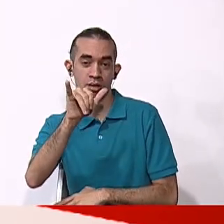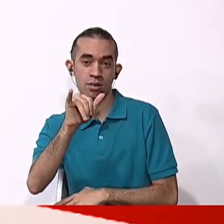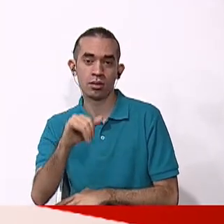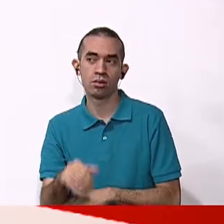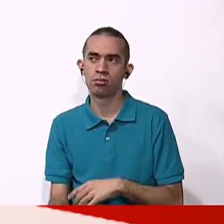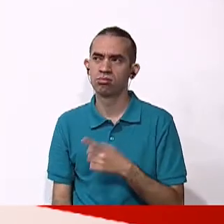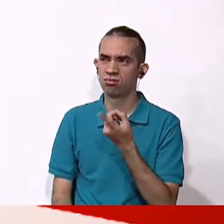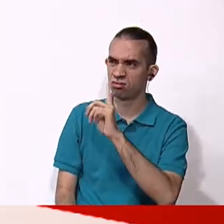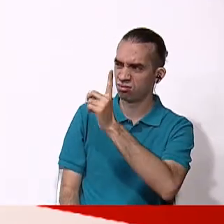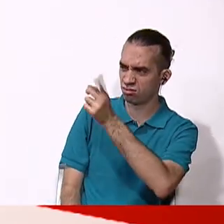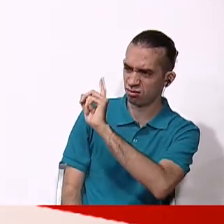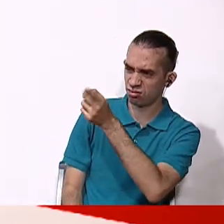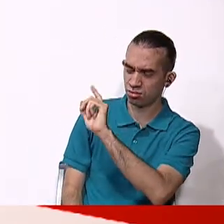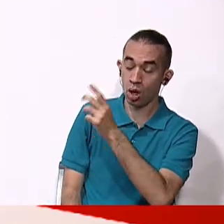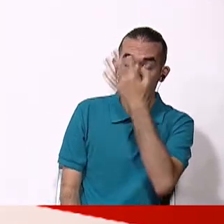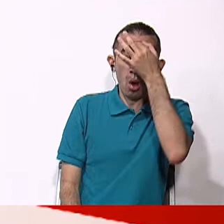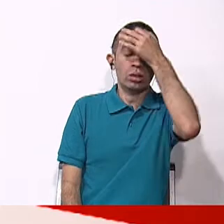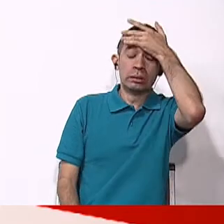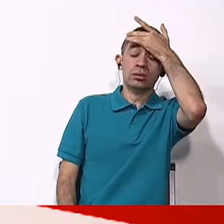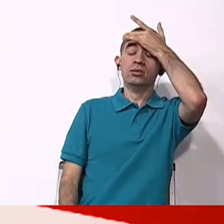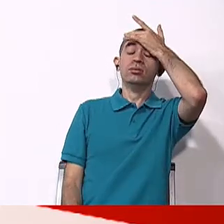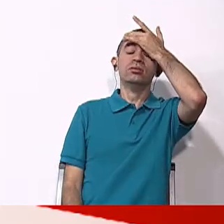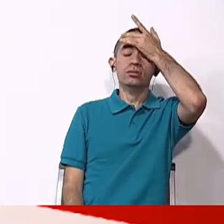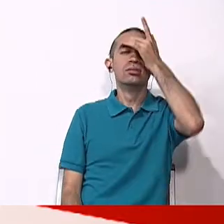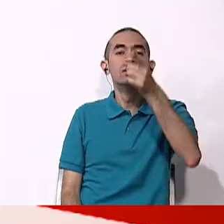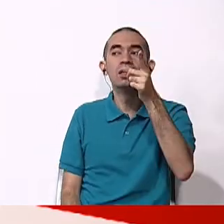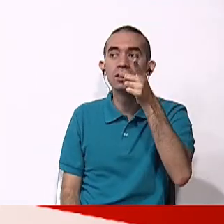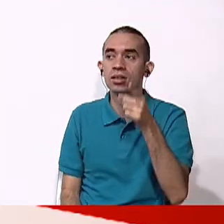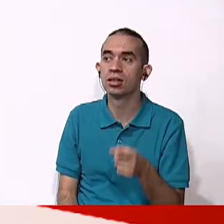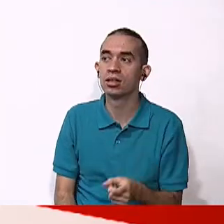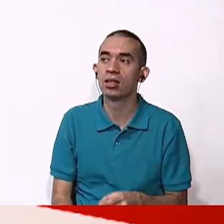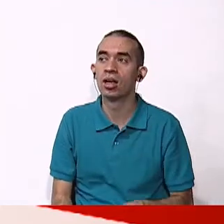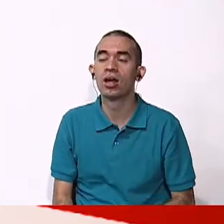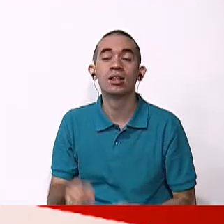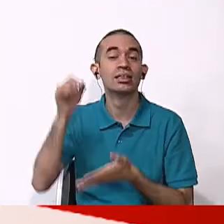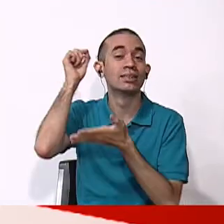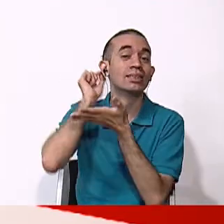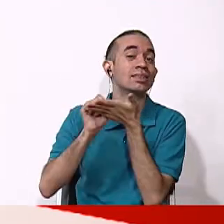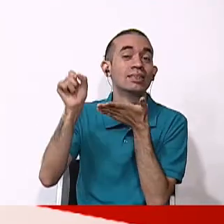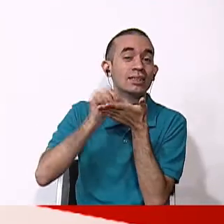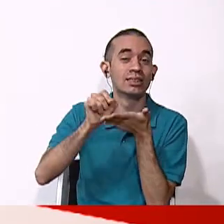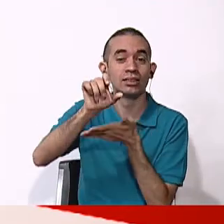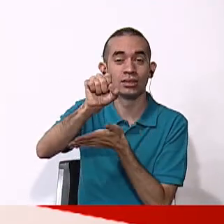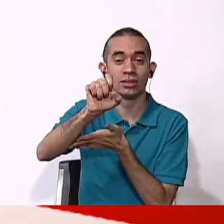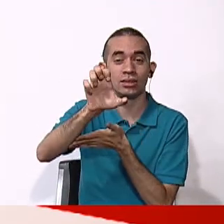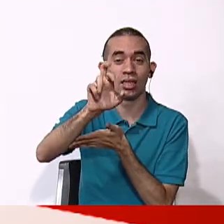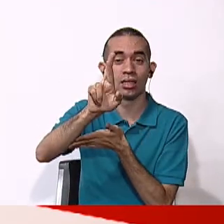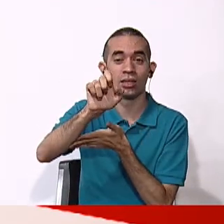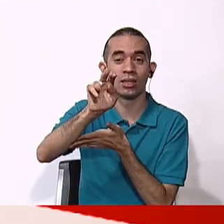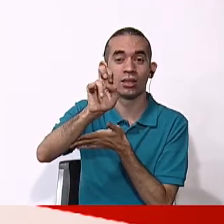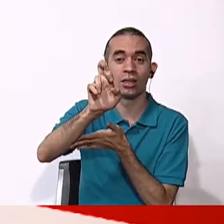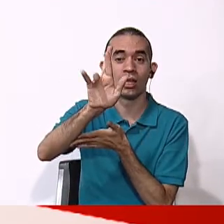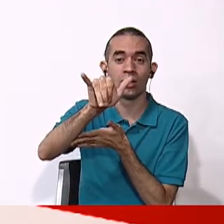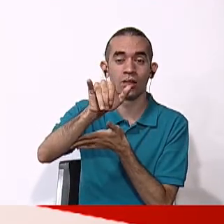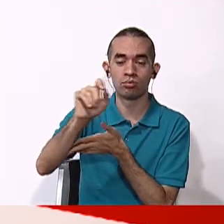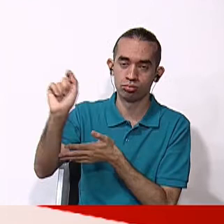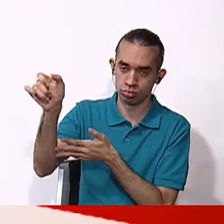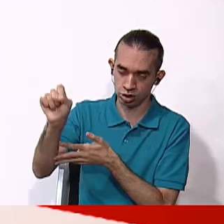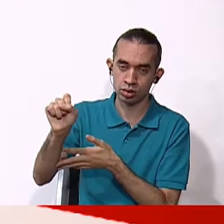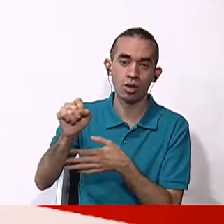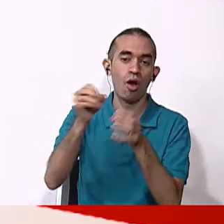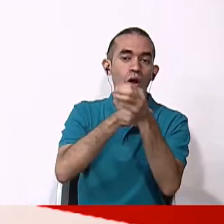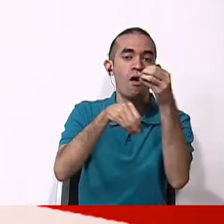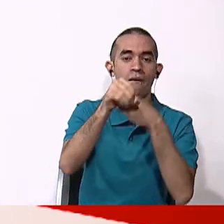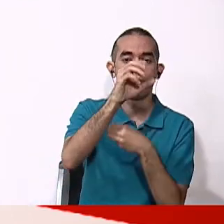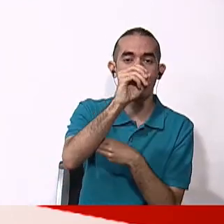No, look, Jack. Oh yes, this is the secretary's office. Aye, good. And